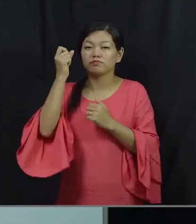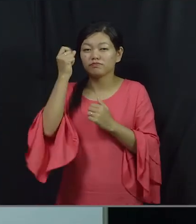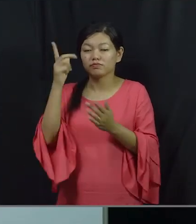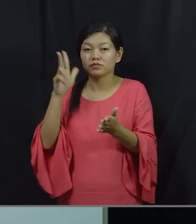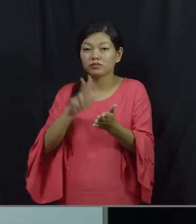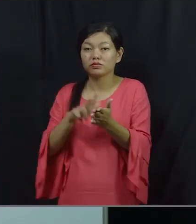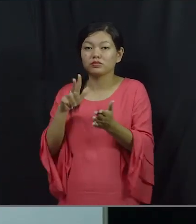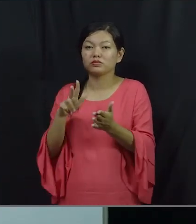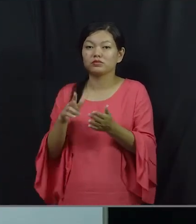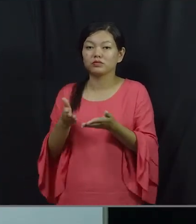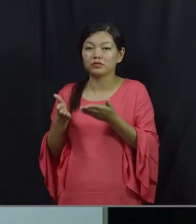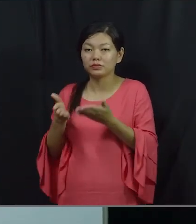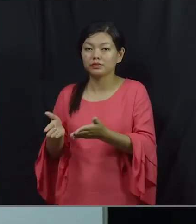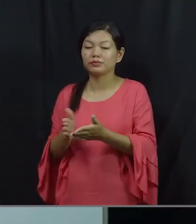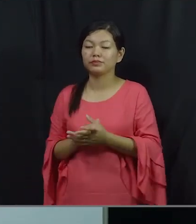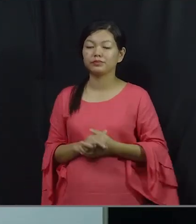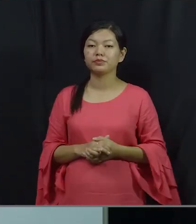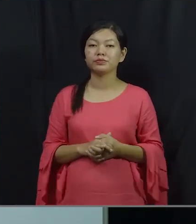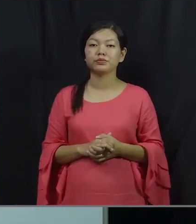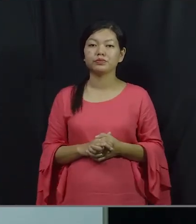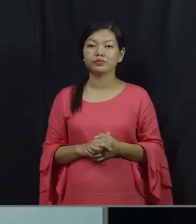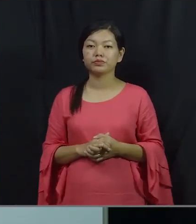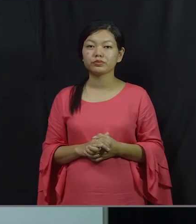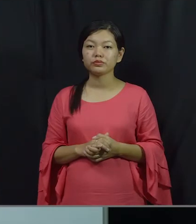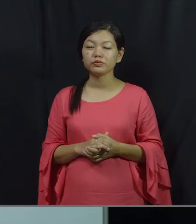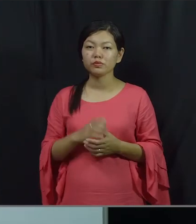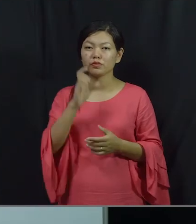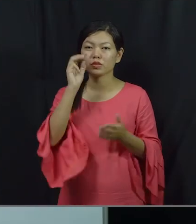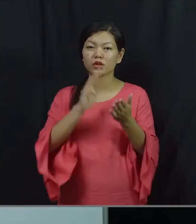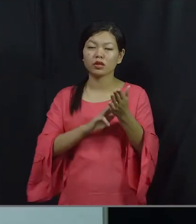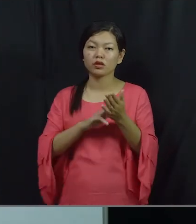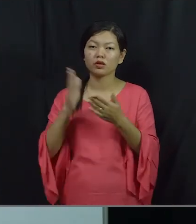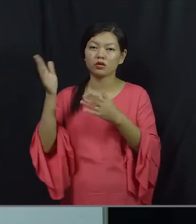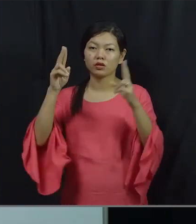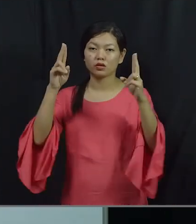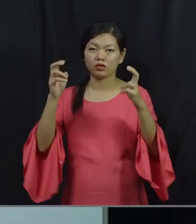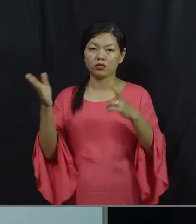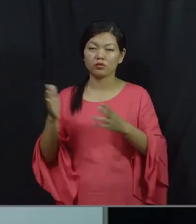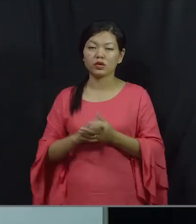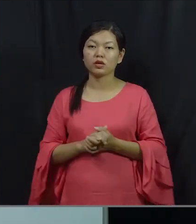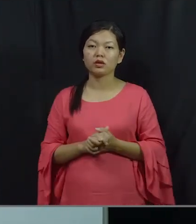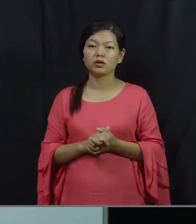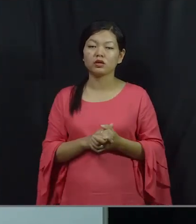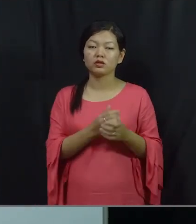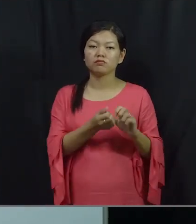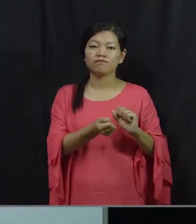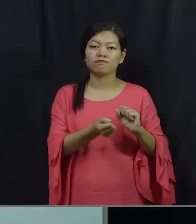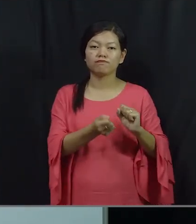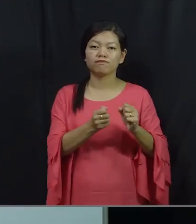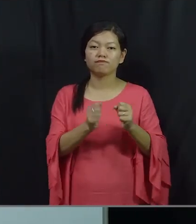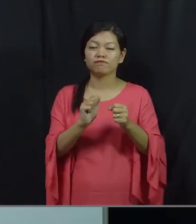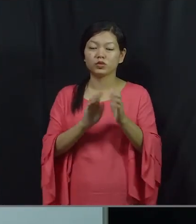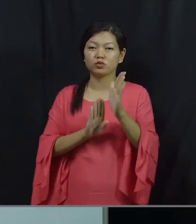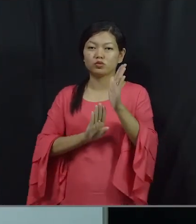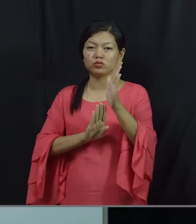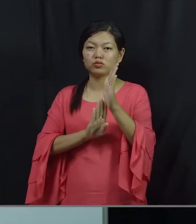from long back until now, okay. The journey of this commerce has, made a tremendous